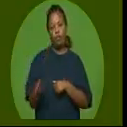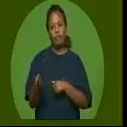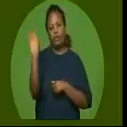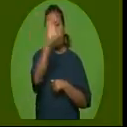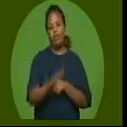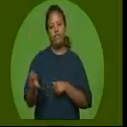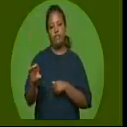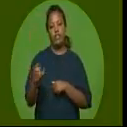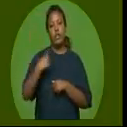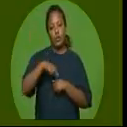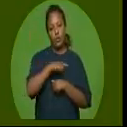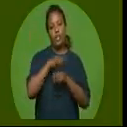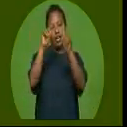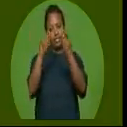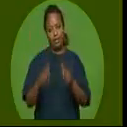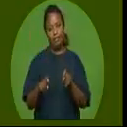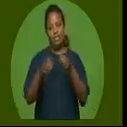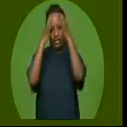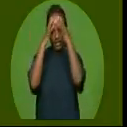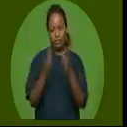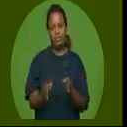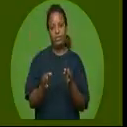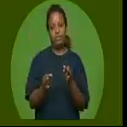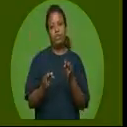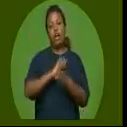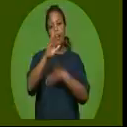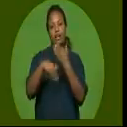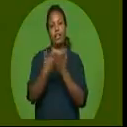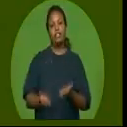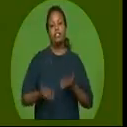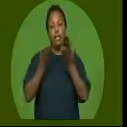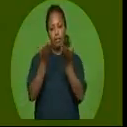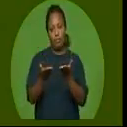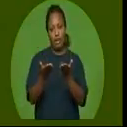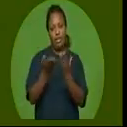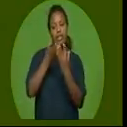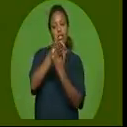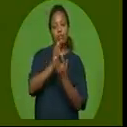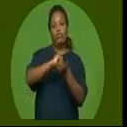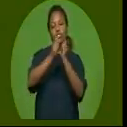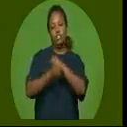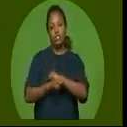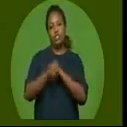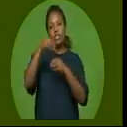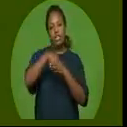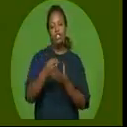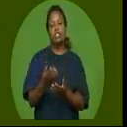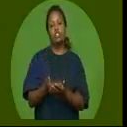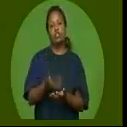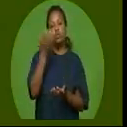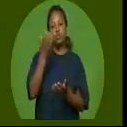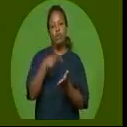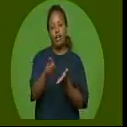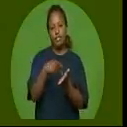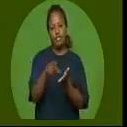sloping curve. We examined the determinants of aggregate supply in terms of the change in